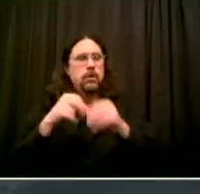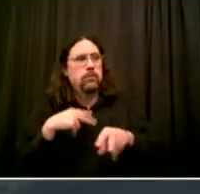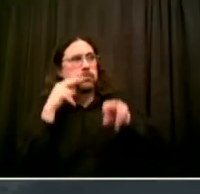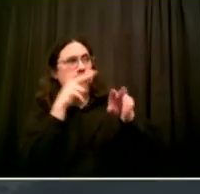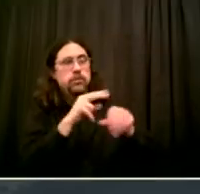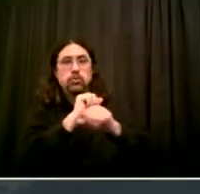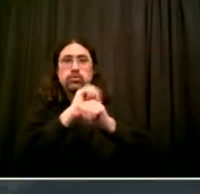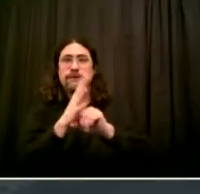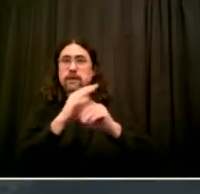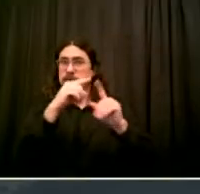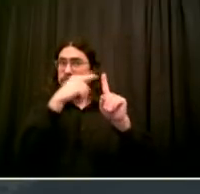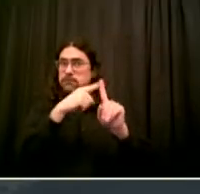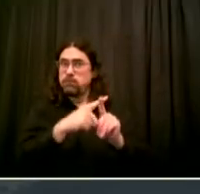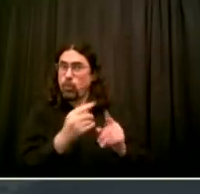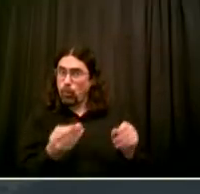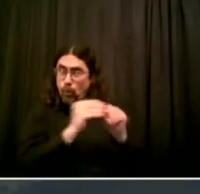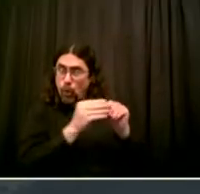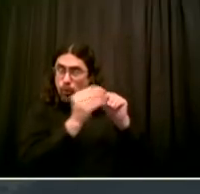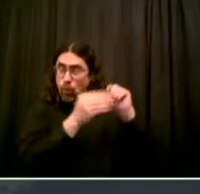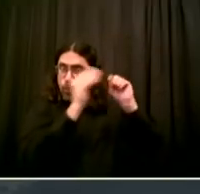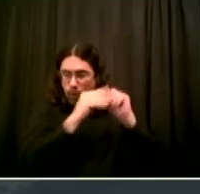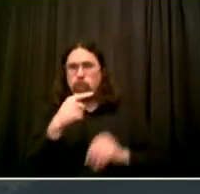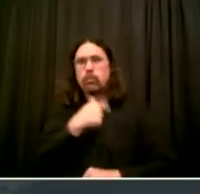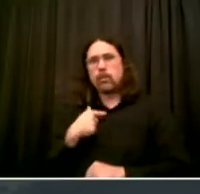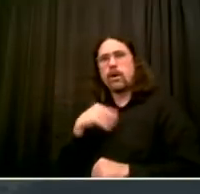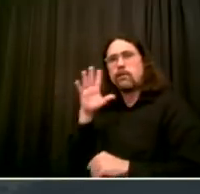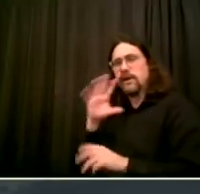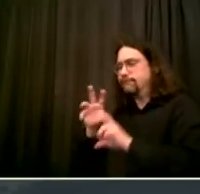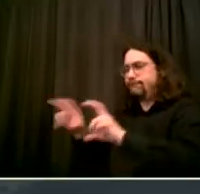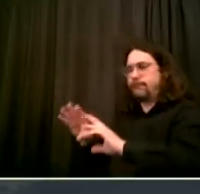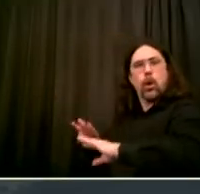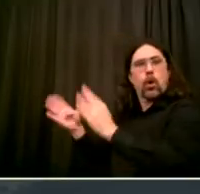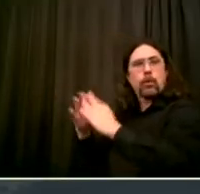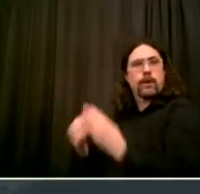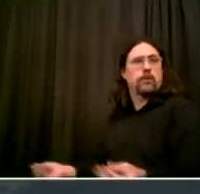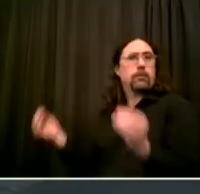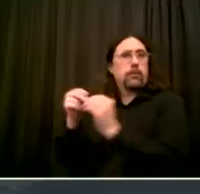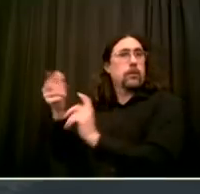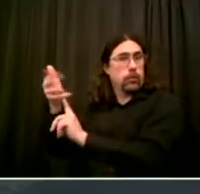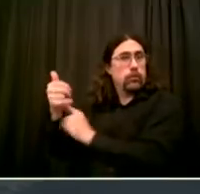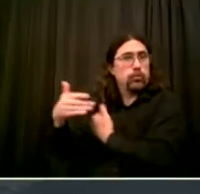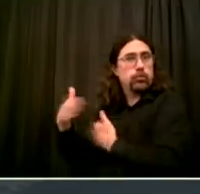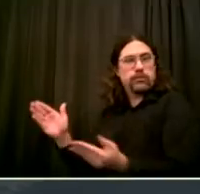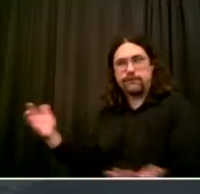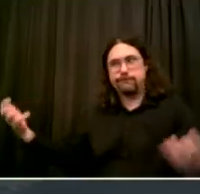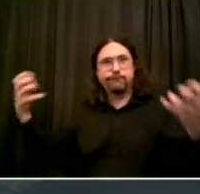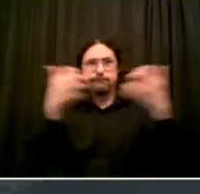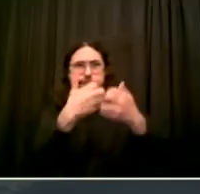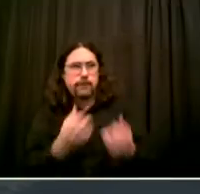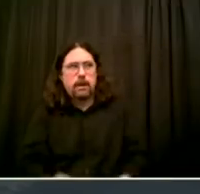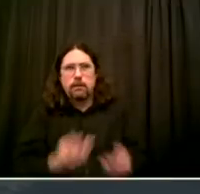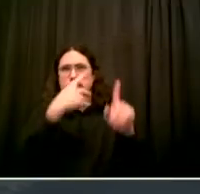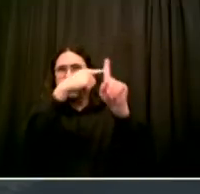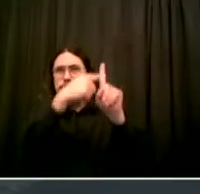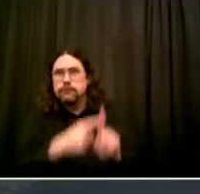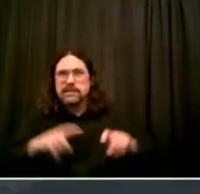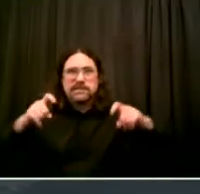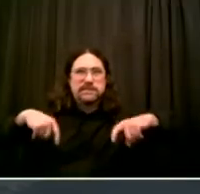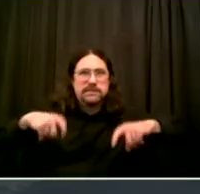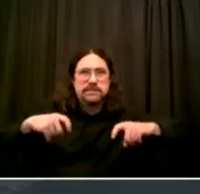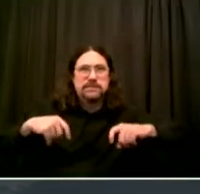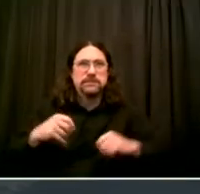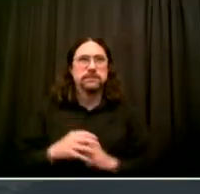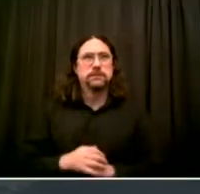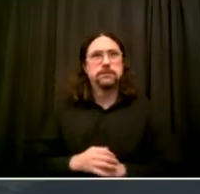who needs that hotel room to safely separate from the other people they live with, they will get that hotel room for free. This is how we protect people.